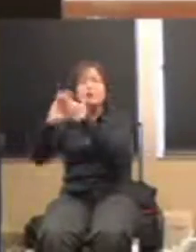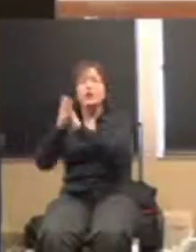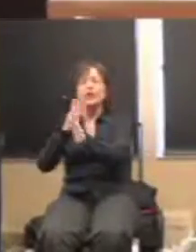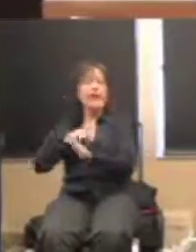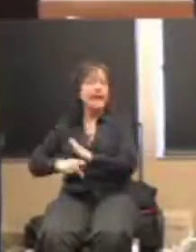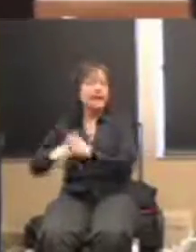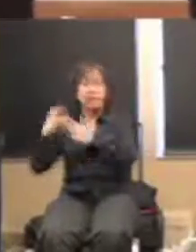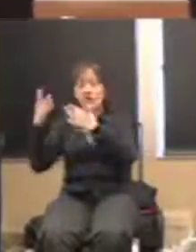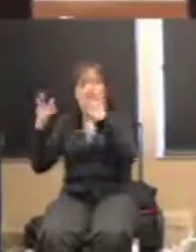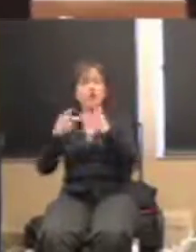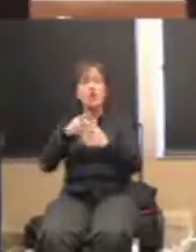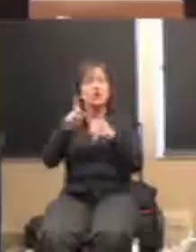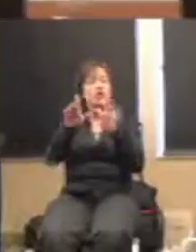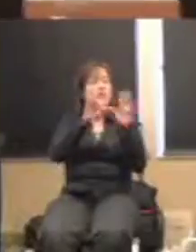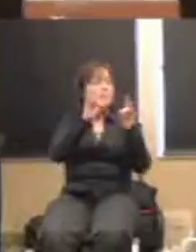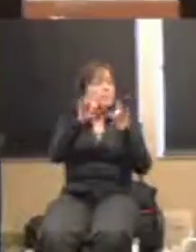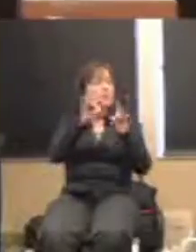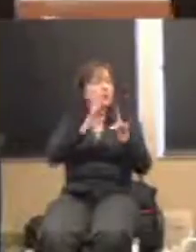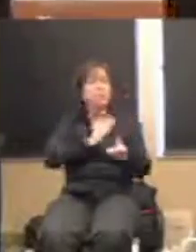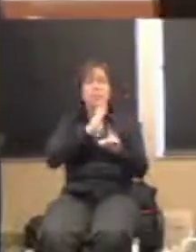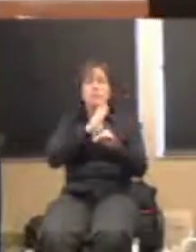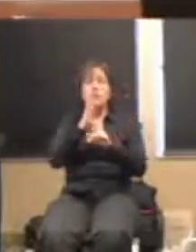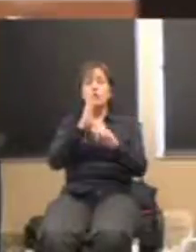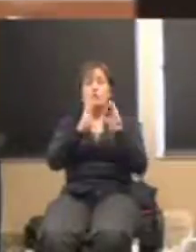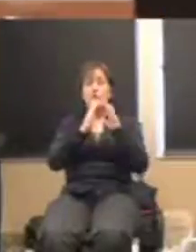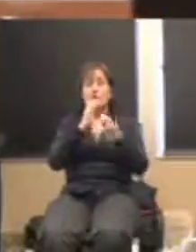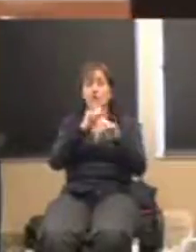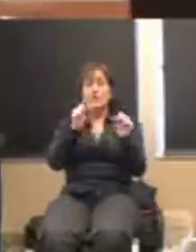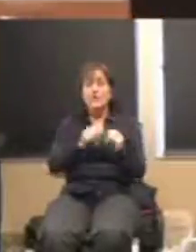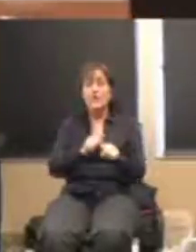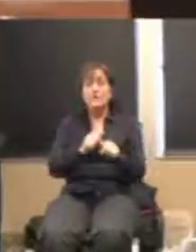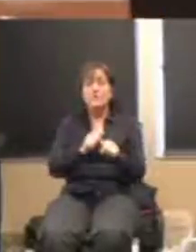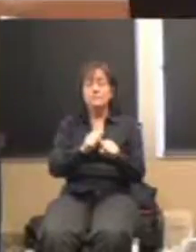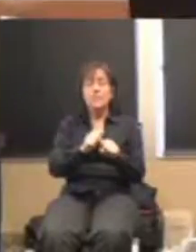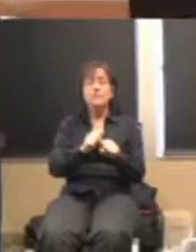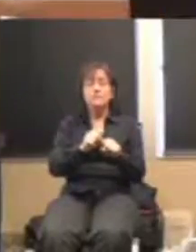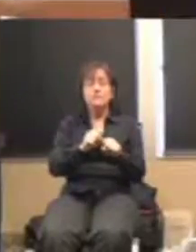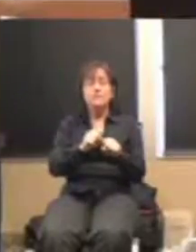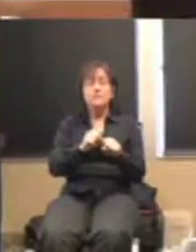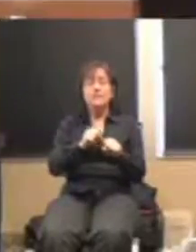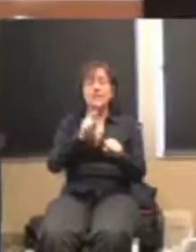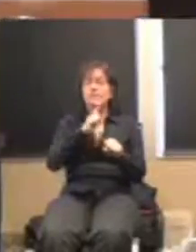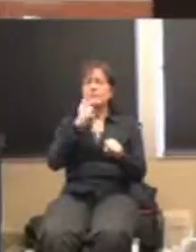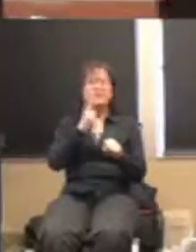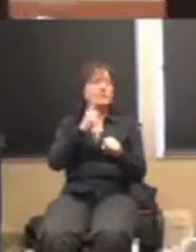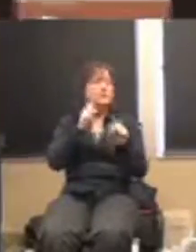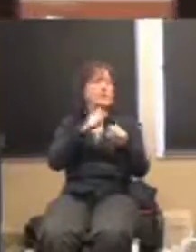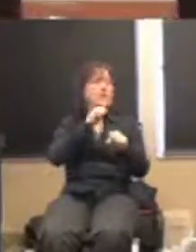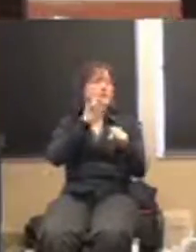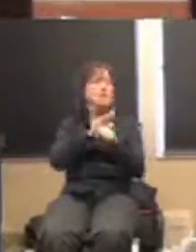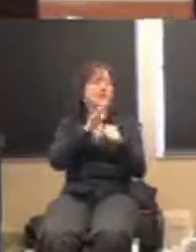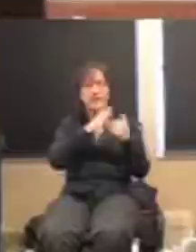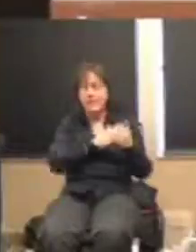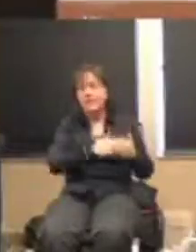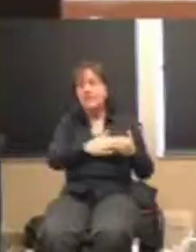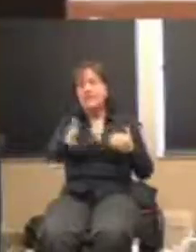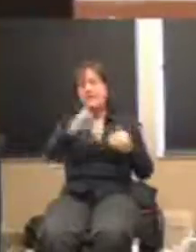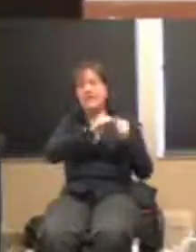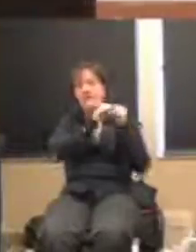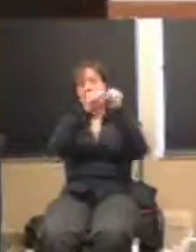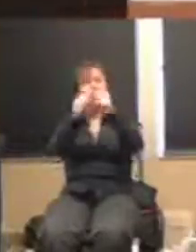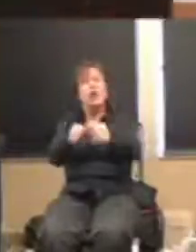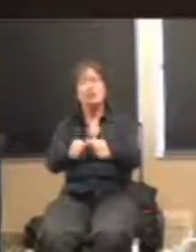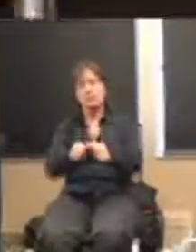choosing formal communication systems, this needs to be something that you commit to. Make sense? All right, let's do phase 1.